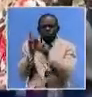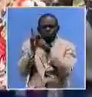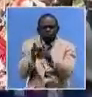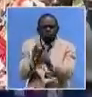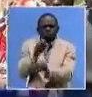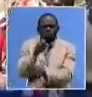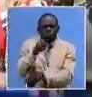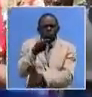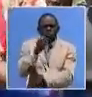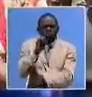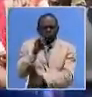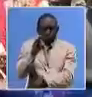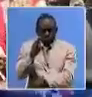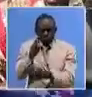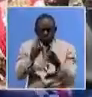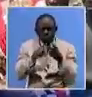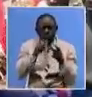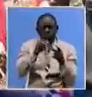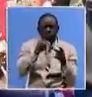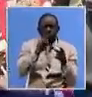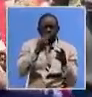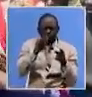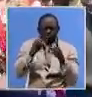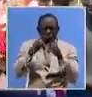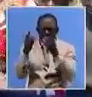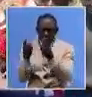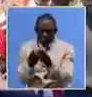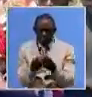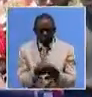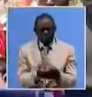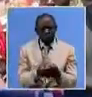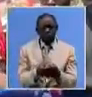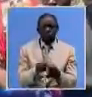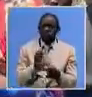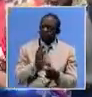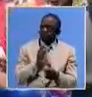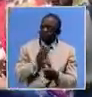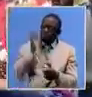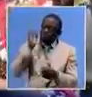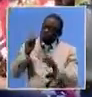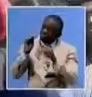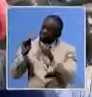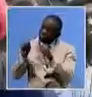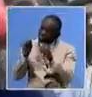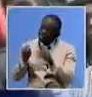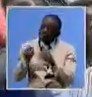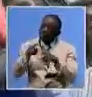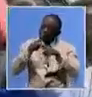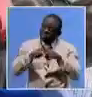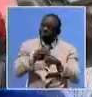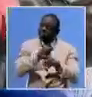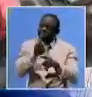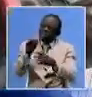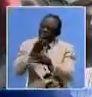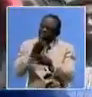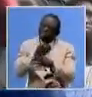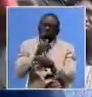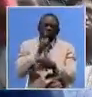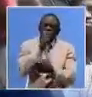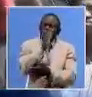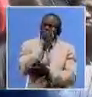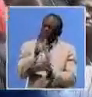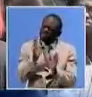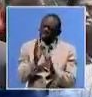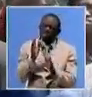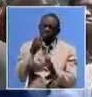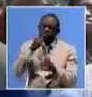to live in a more sustainable manner. Really? So you need to form your own cooperatives. This is a problem not just for the people here,